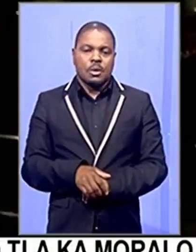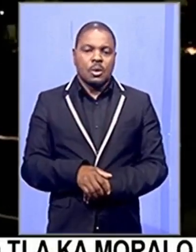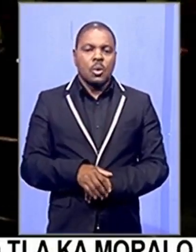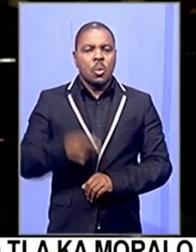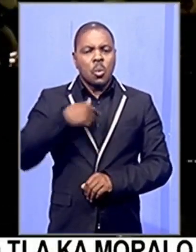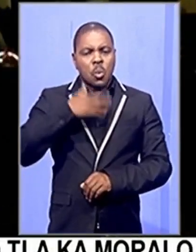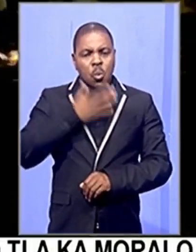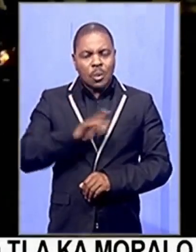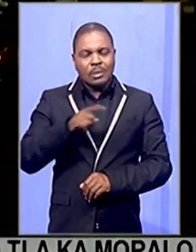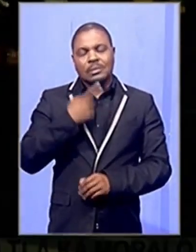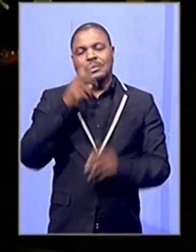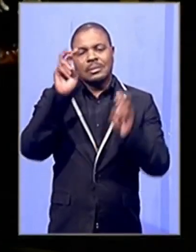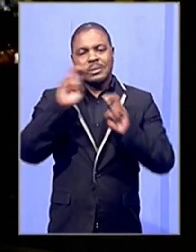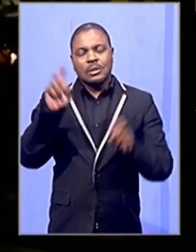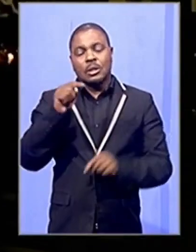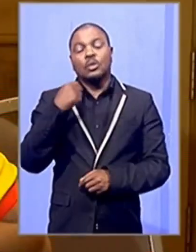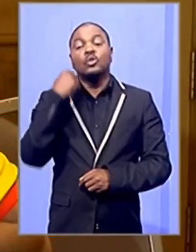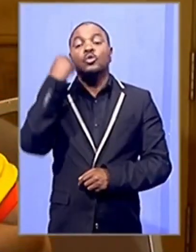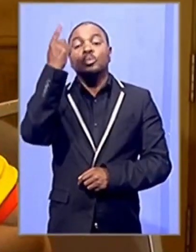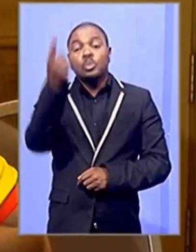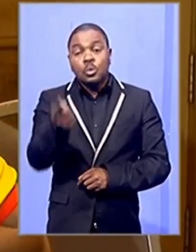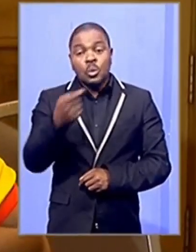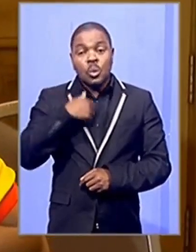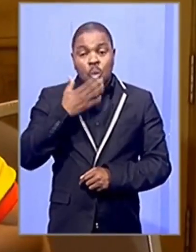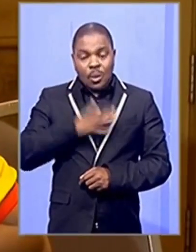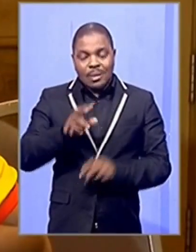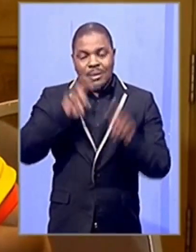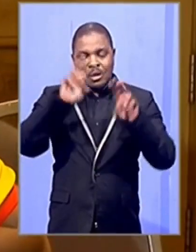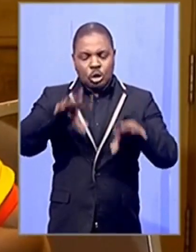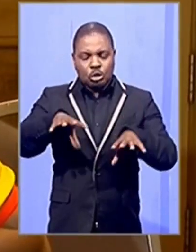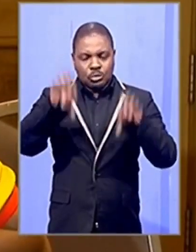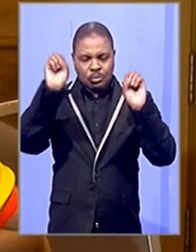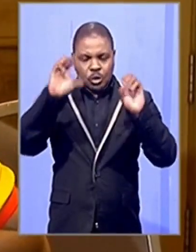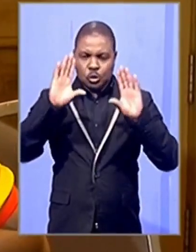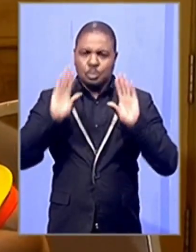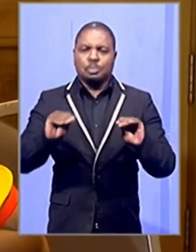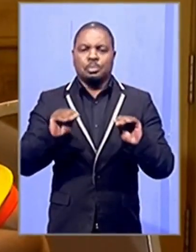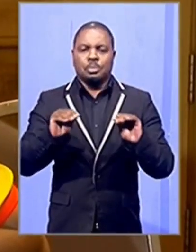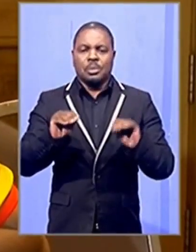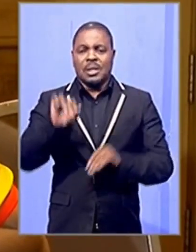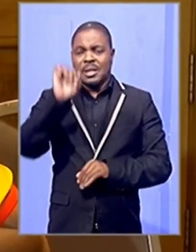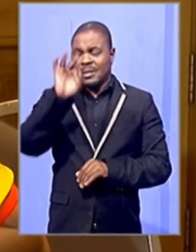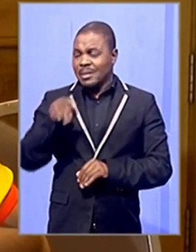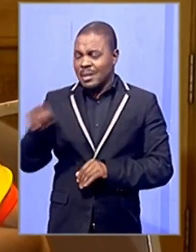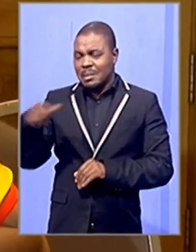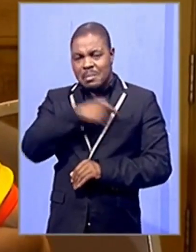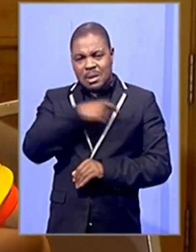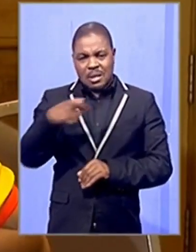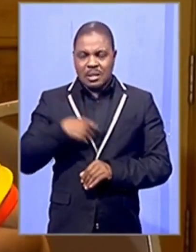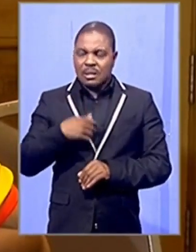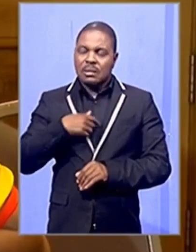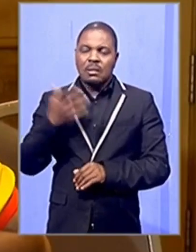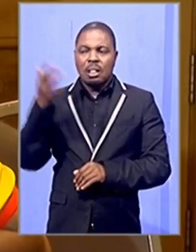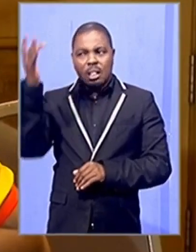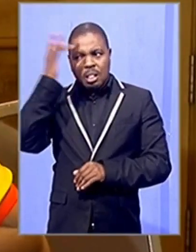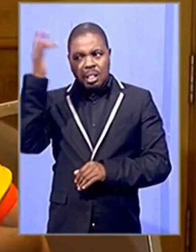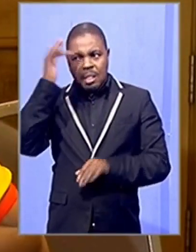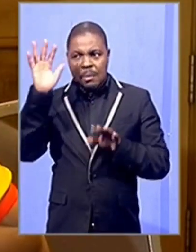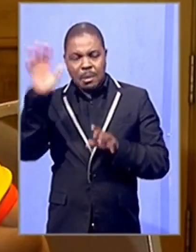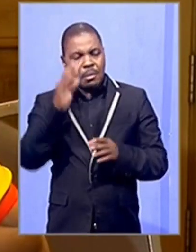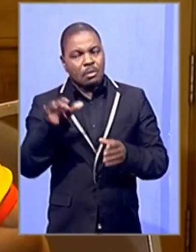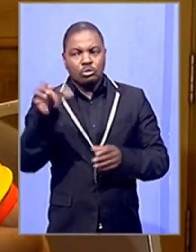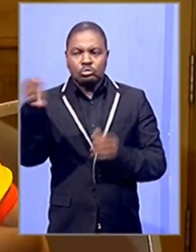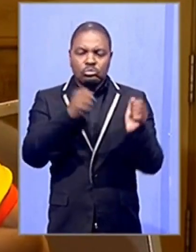electricity tomorrow. We want these rolling blackouts to stop. If the president chose mediocrity of people to advise him, that's none of